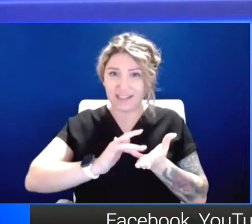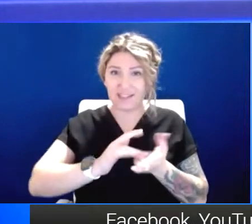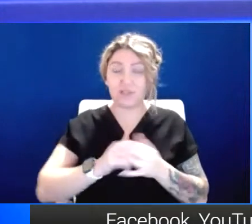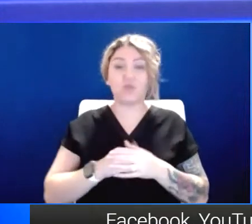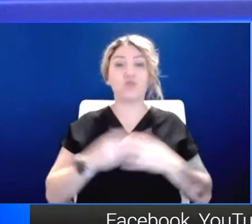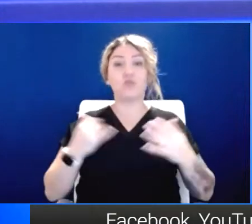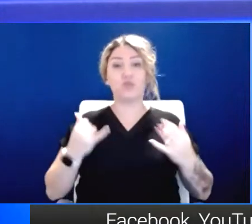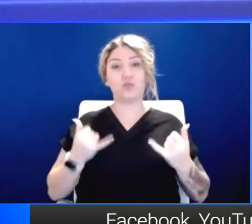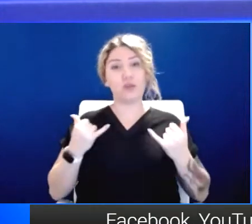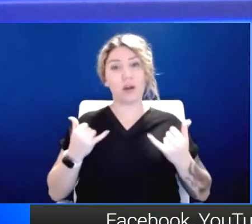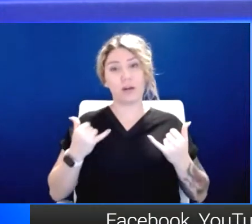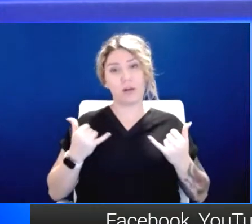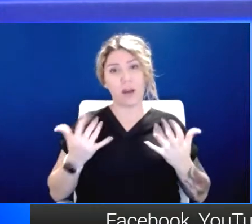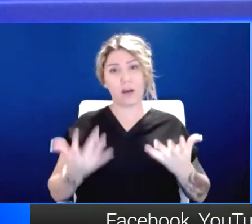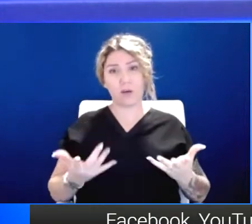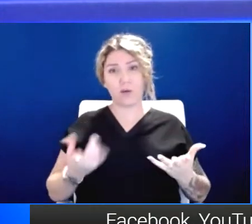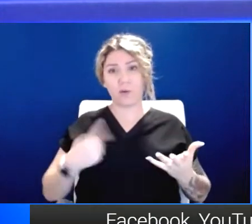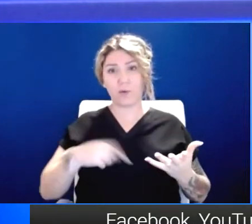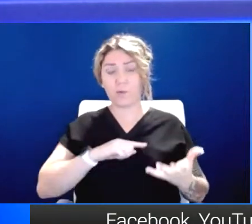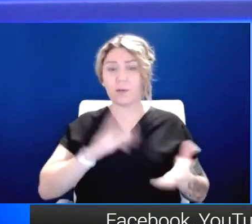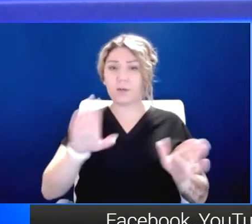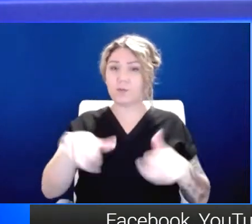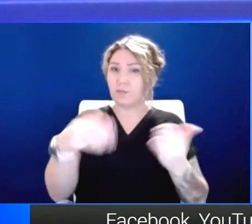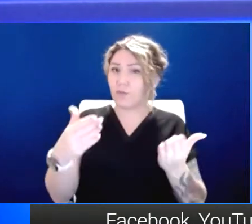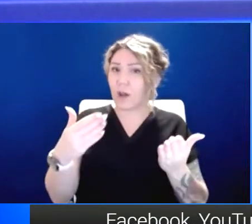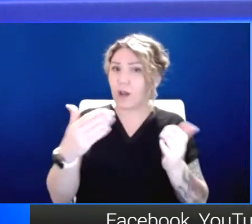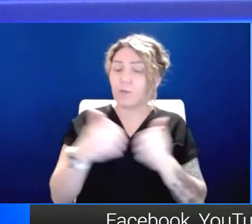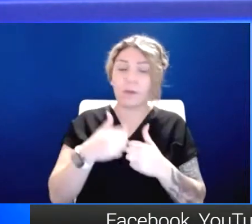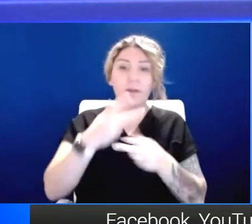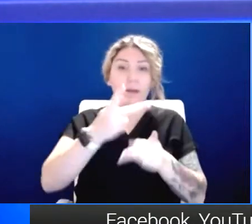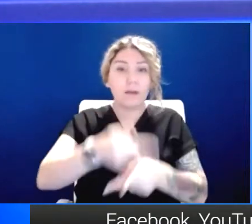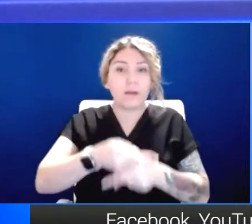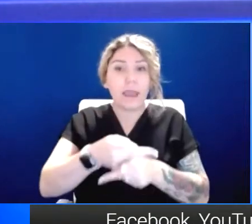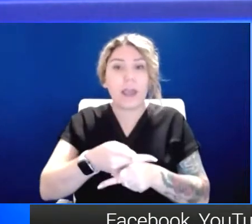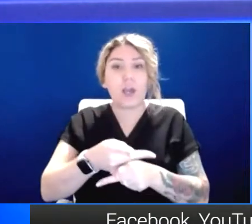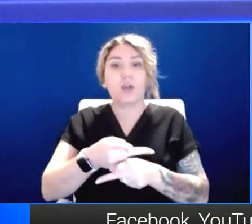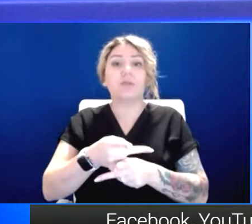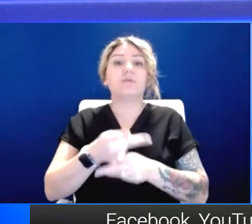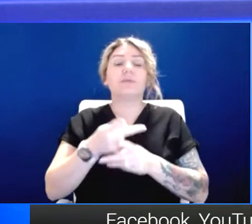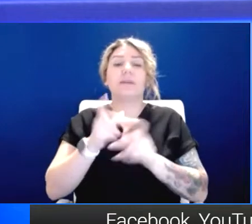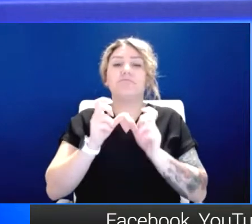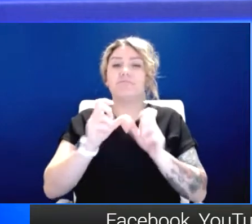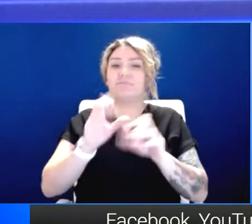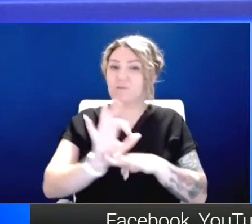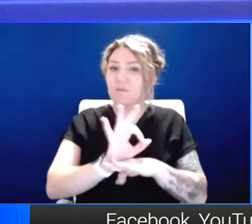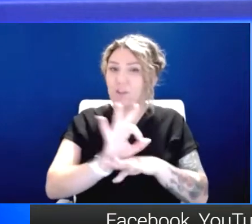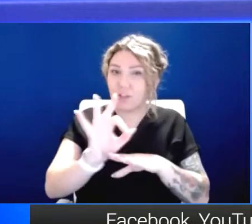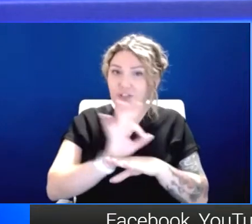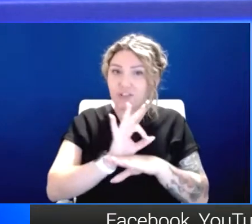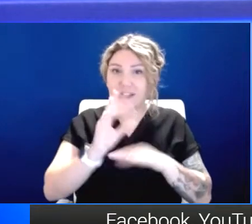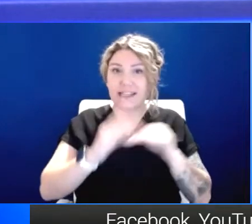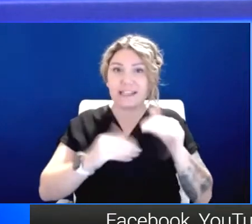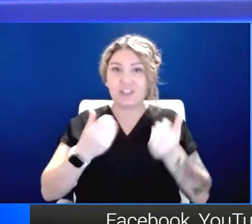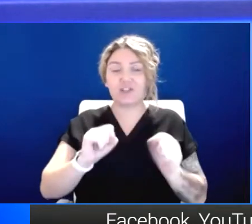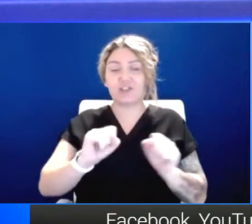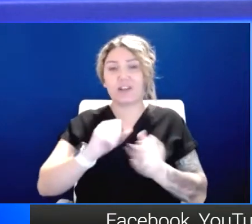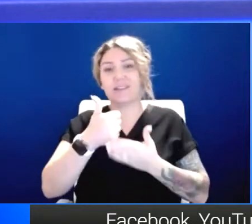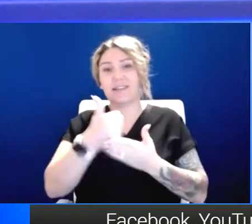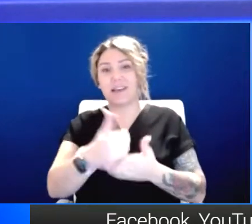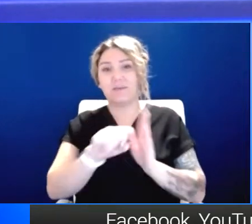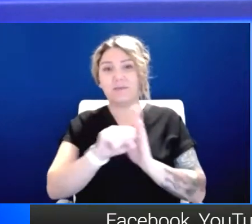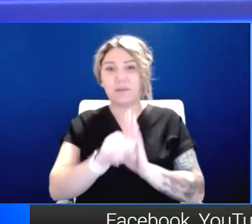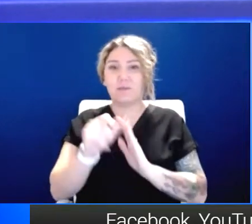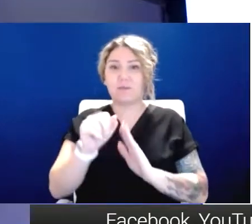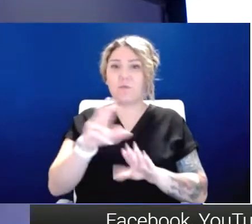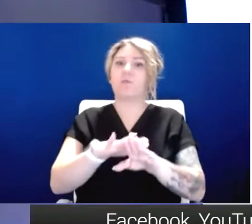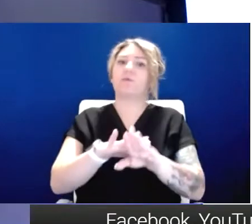we basically provide them with care that keeps them functioning than trying to help their symptoms or trying to slow the